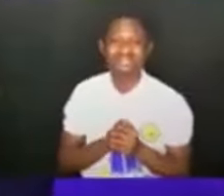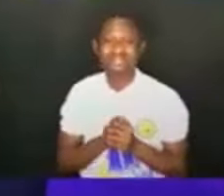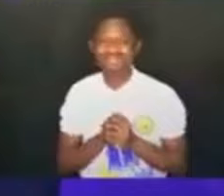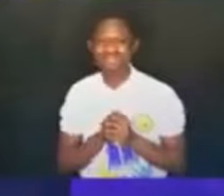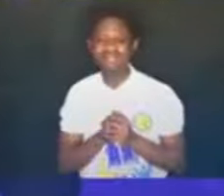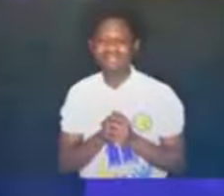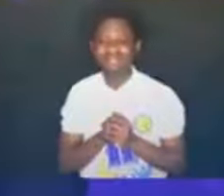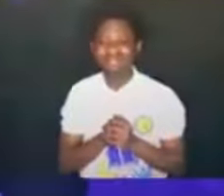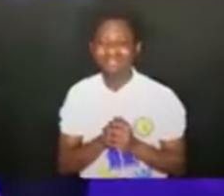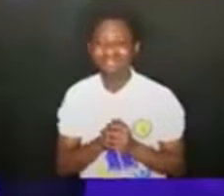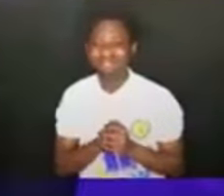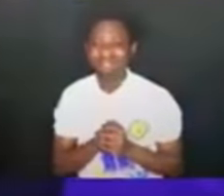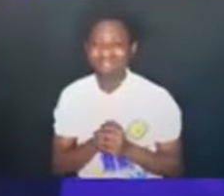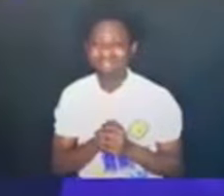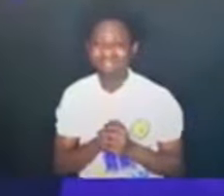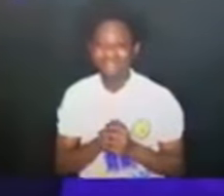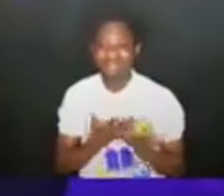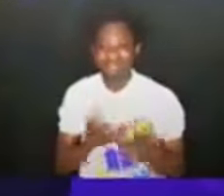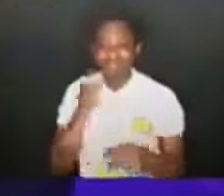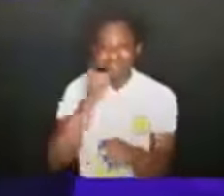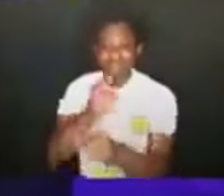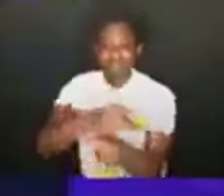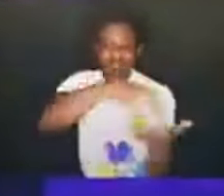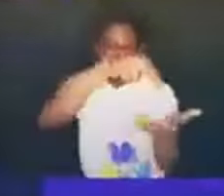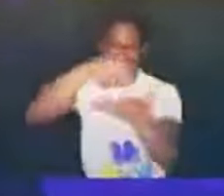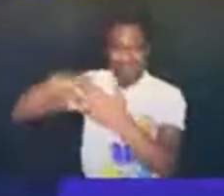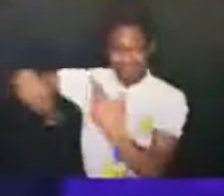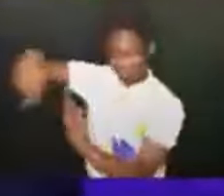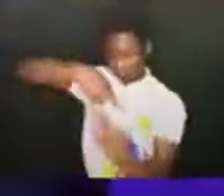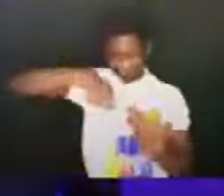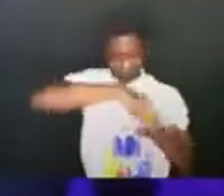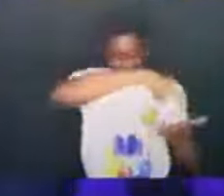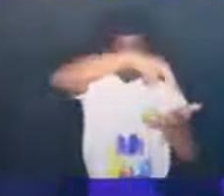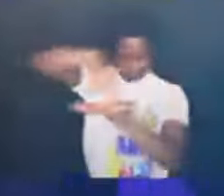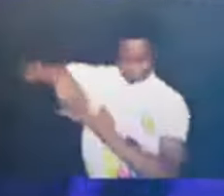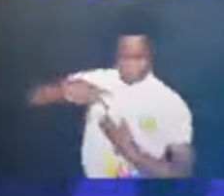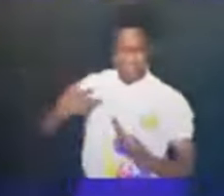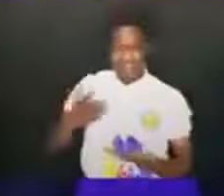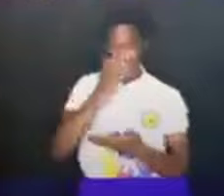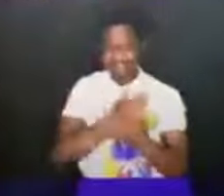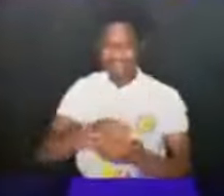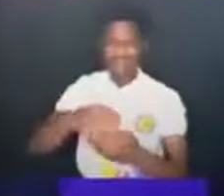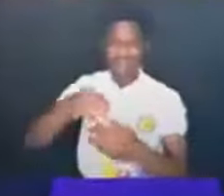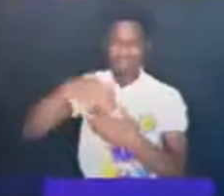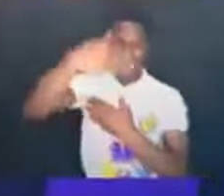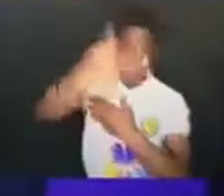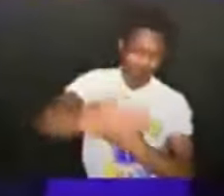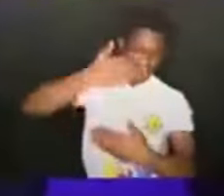And so you just be around me. Some of you should come in front. Some of you should come in